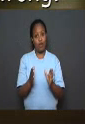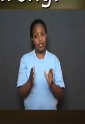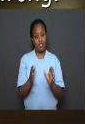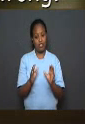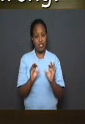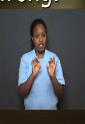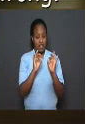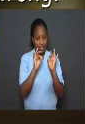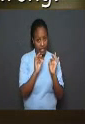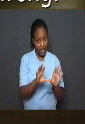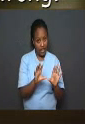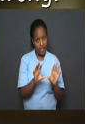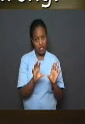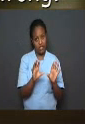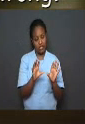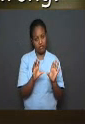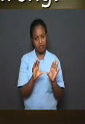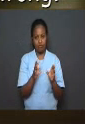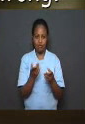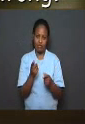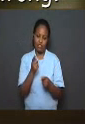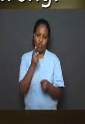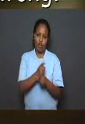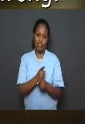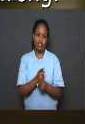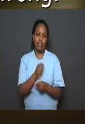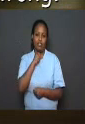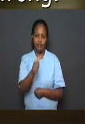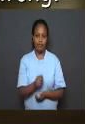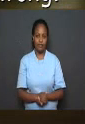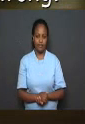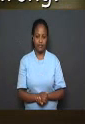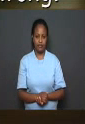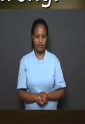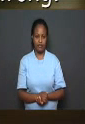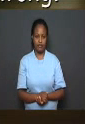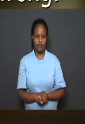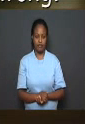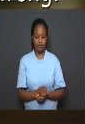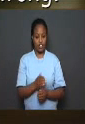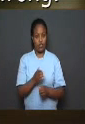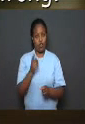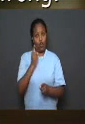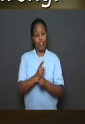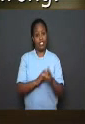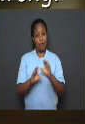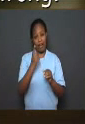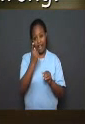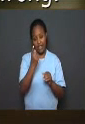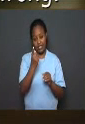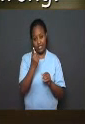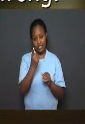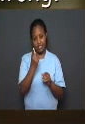occur, they must be corrected. In order to correct such